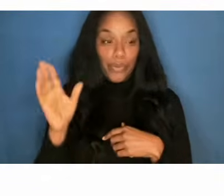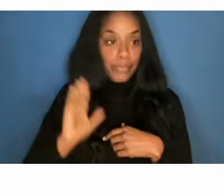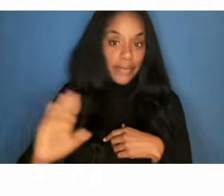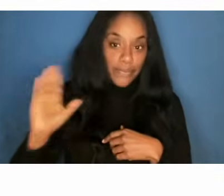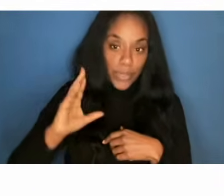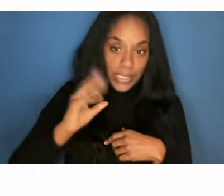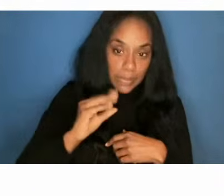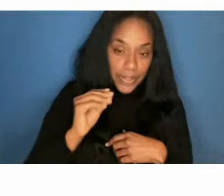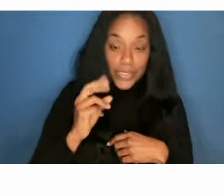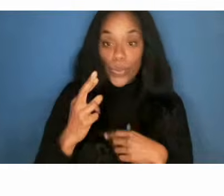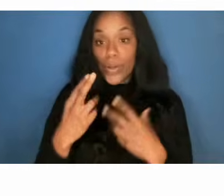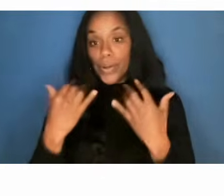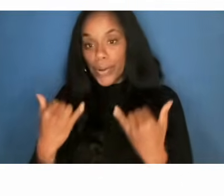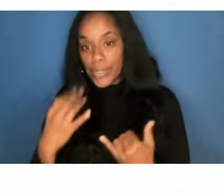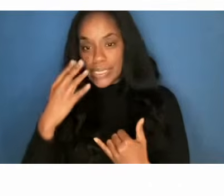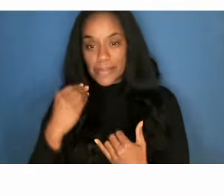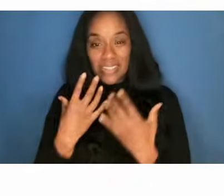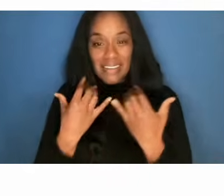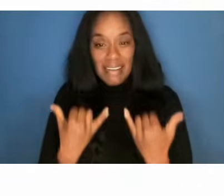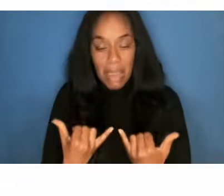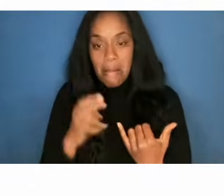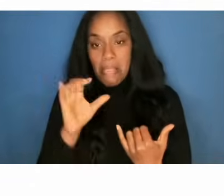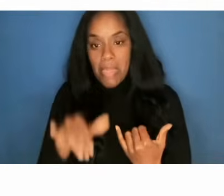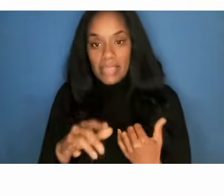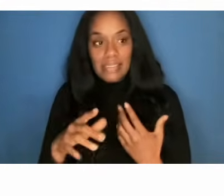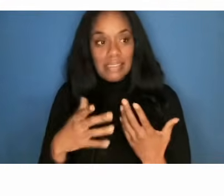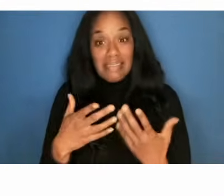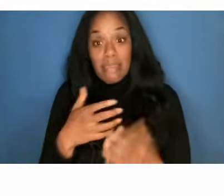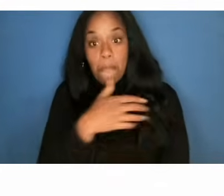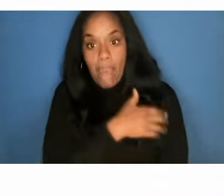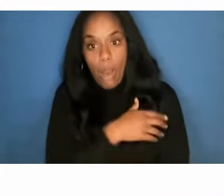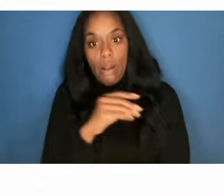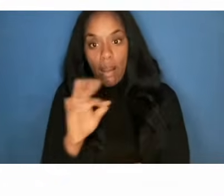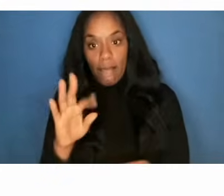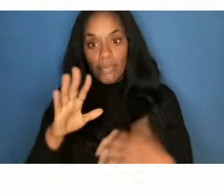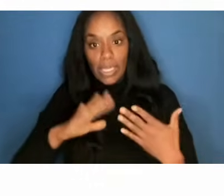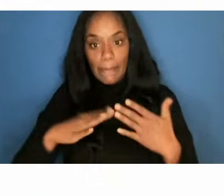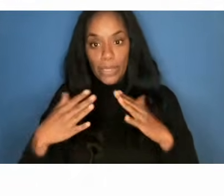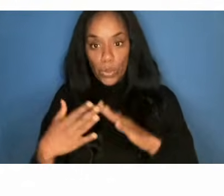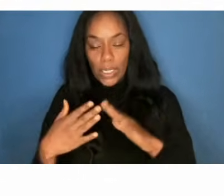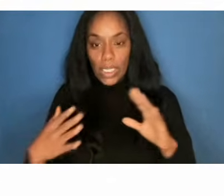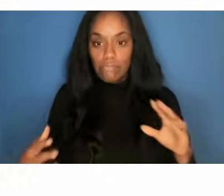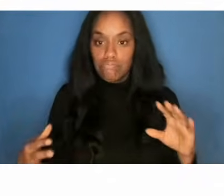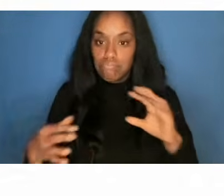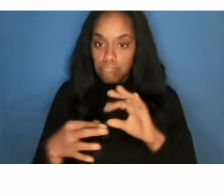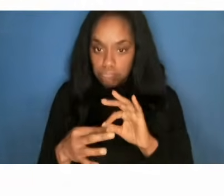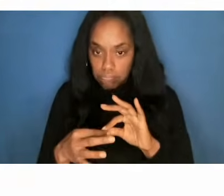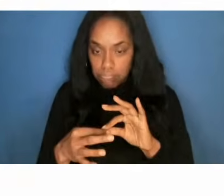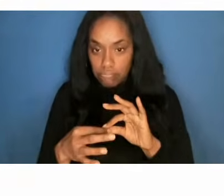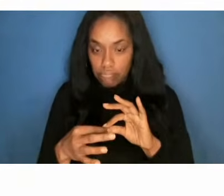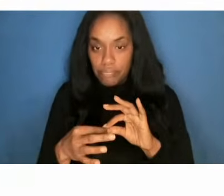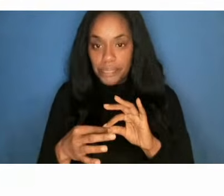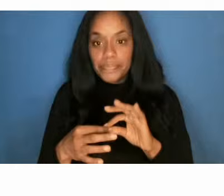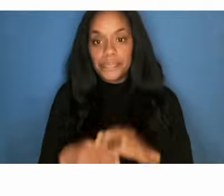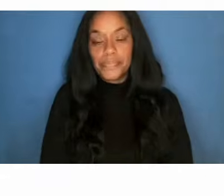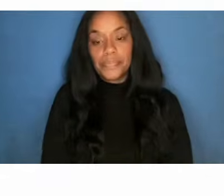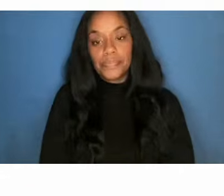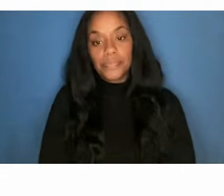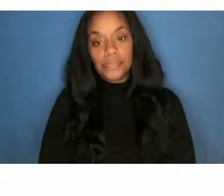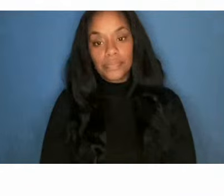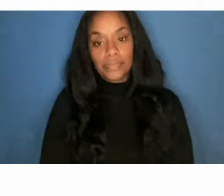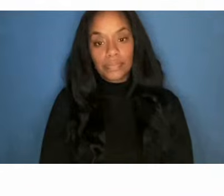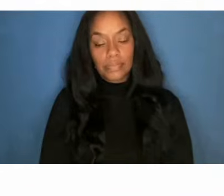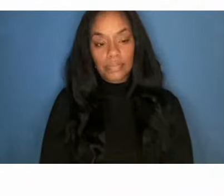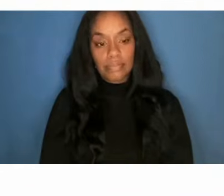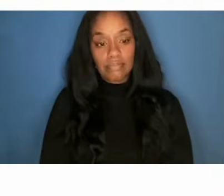them. So I think that just speaks to the power of like community connecting. But but